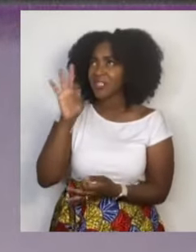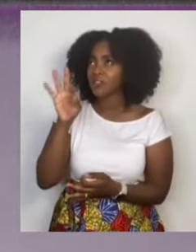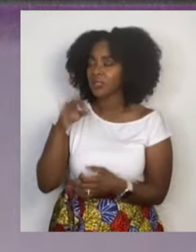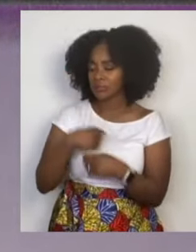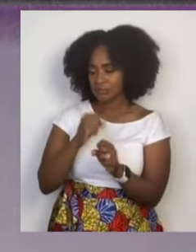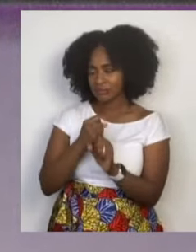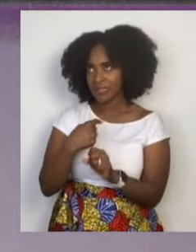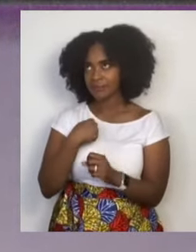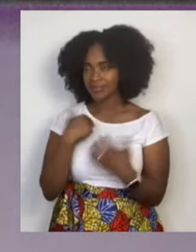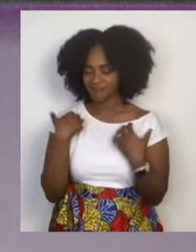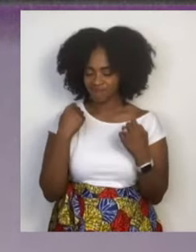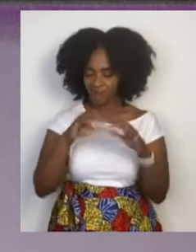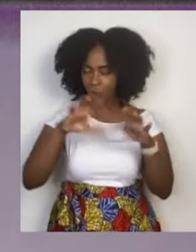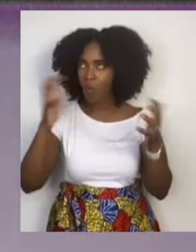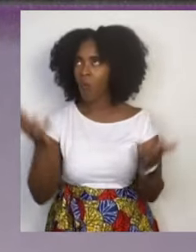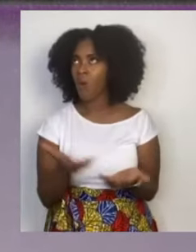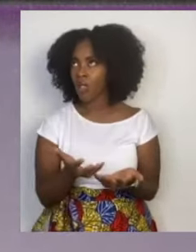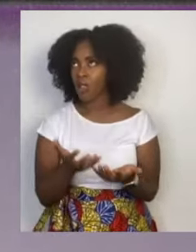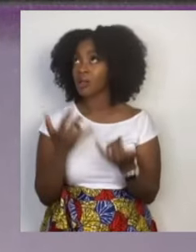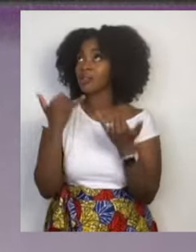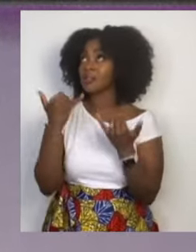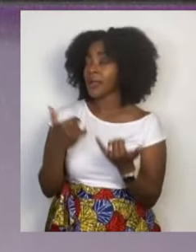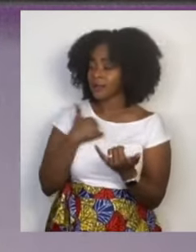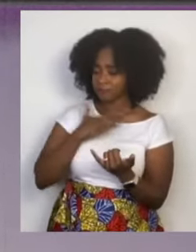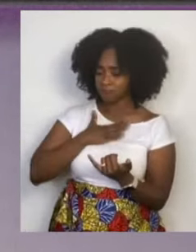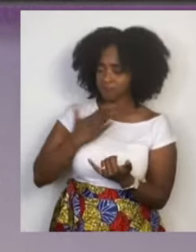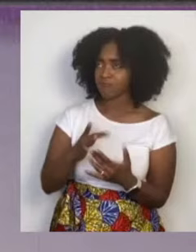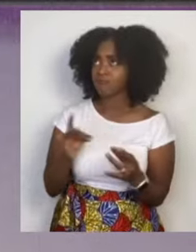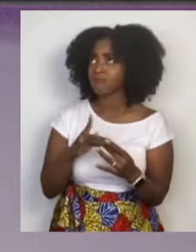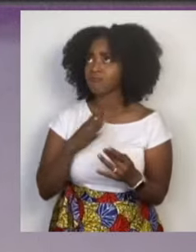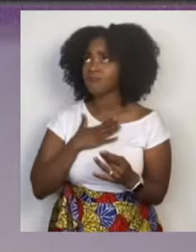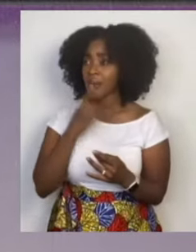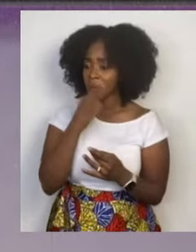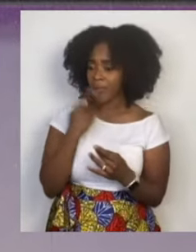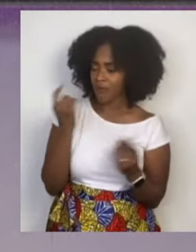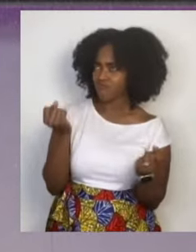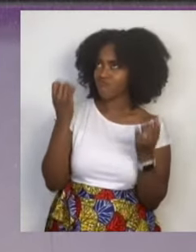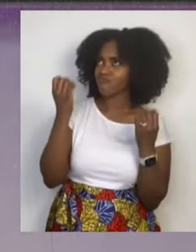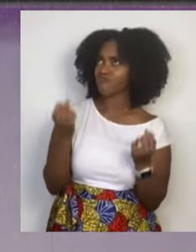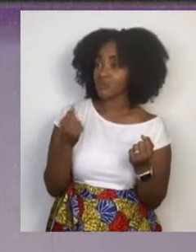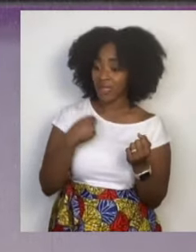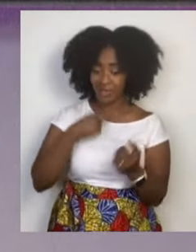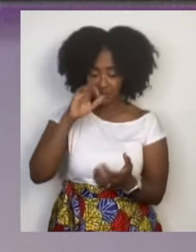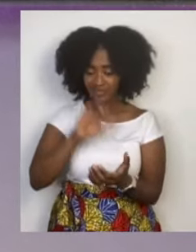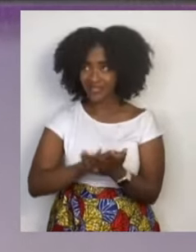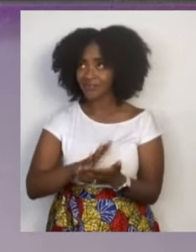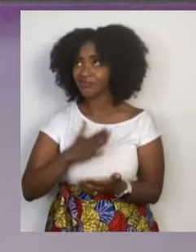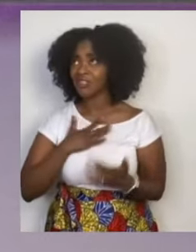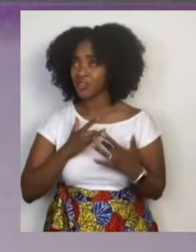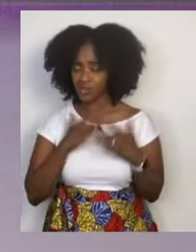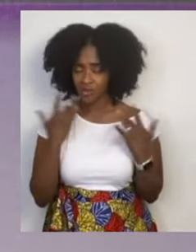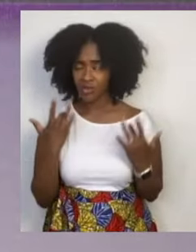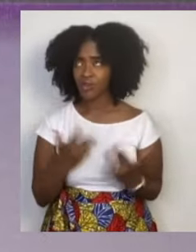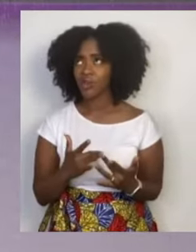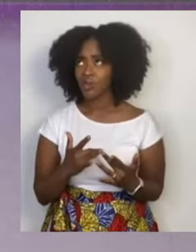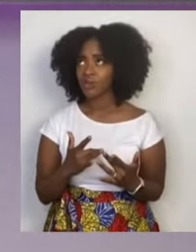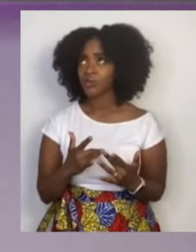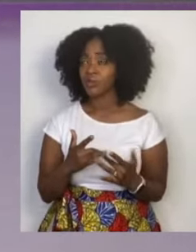I confess with my mouth what I believe in my heart, that because of the blood of